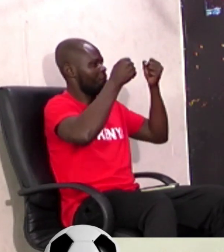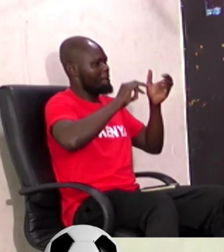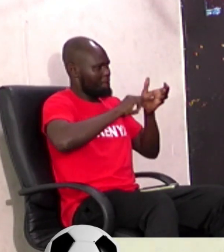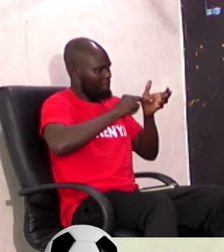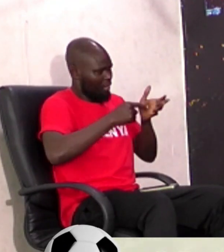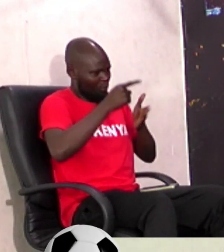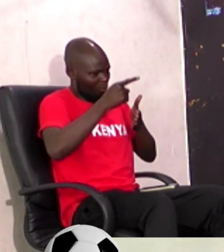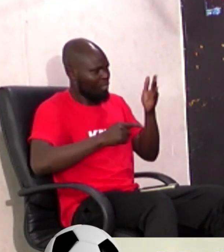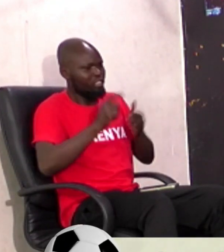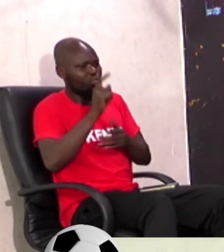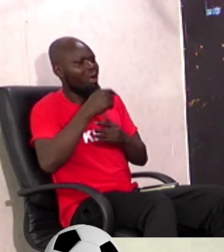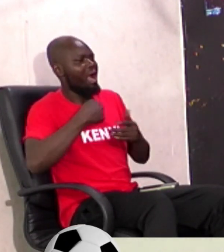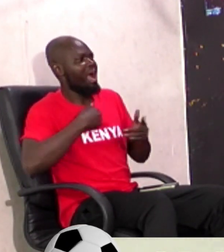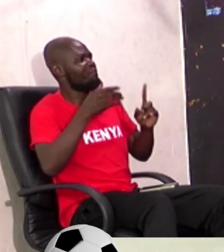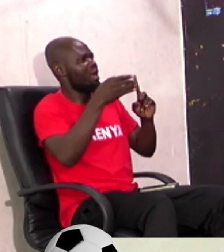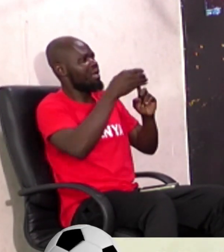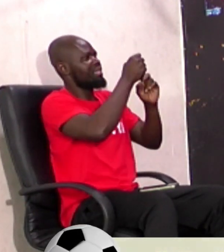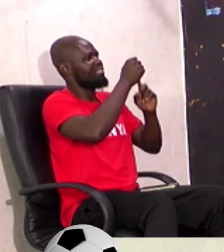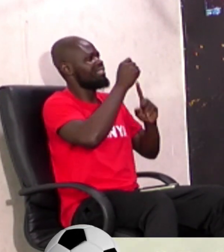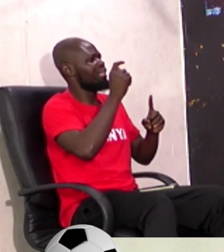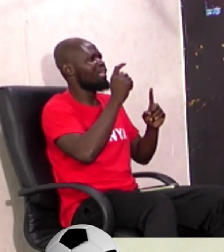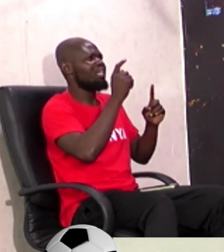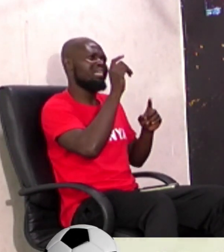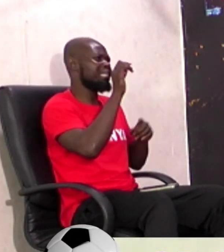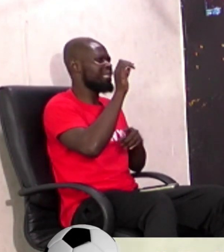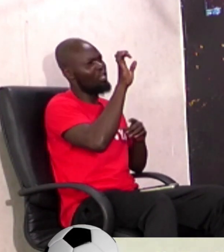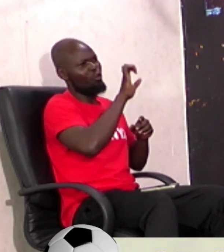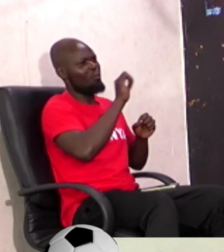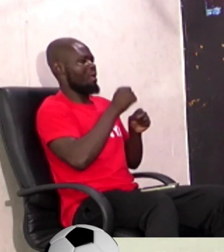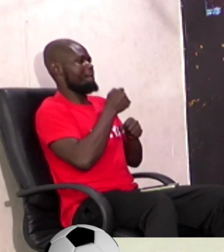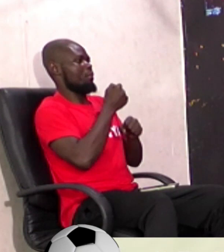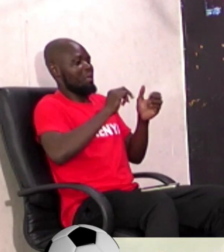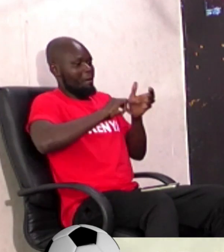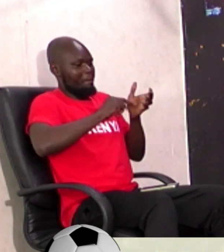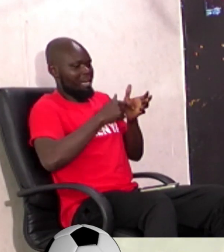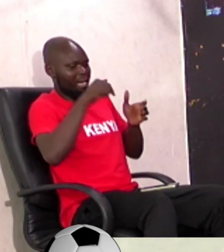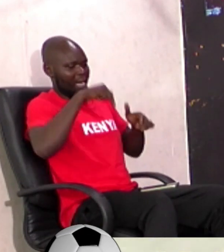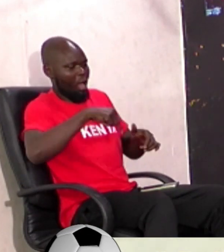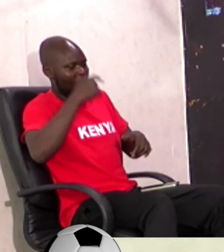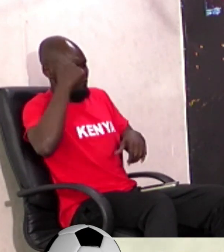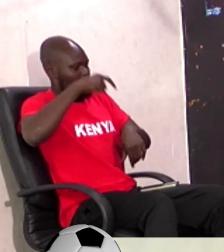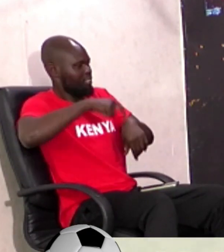let me just say that Tottenham will get another opportunity at the Europa.